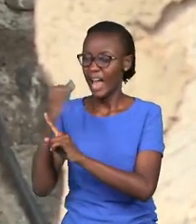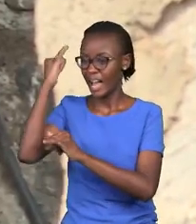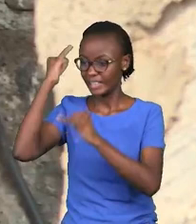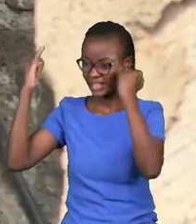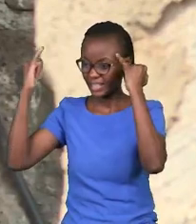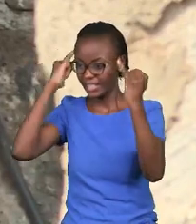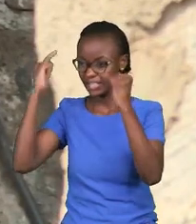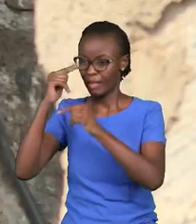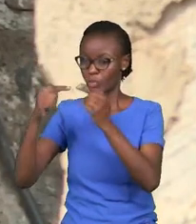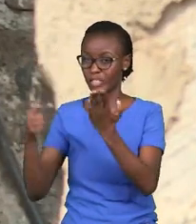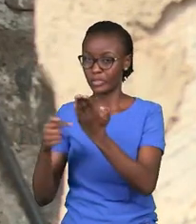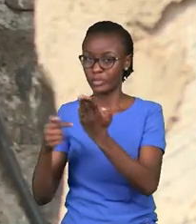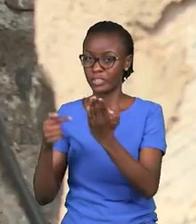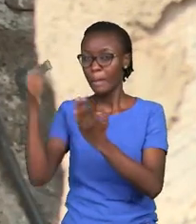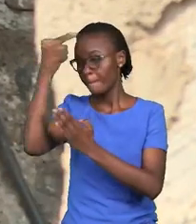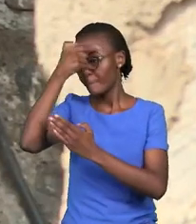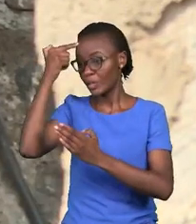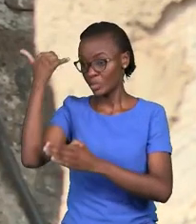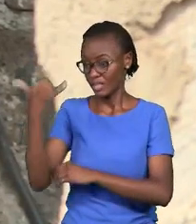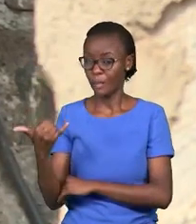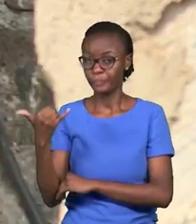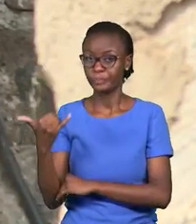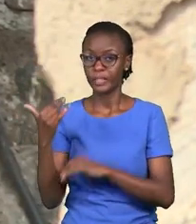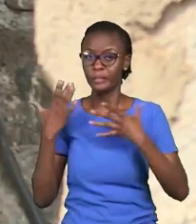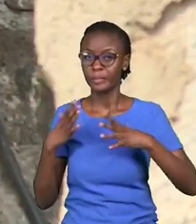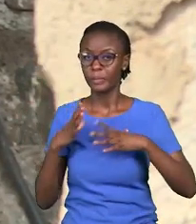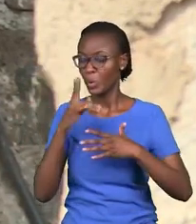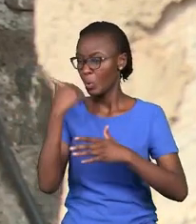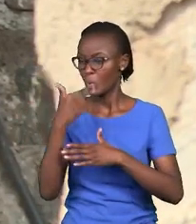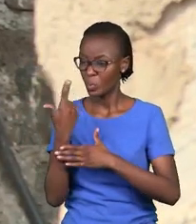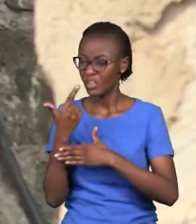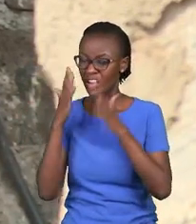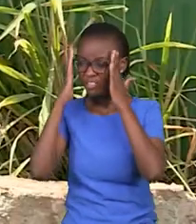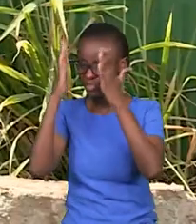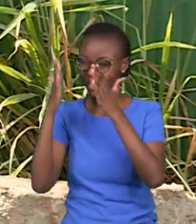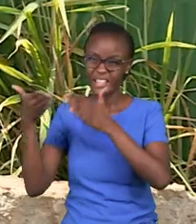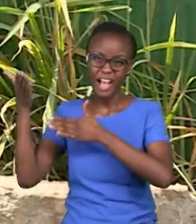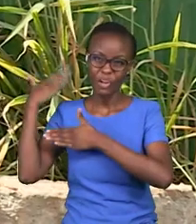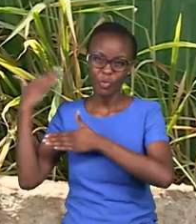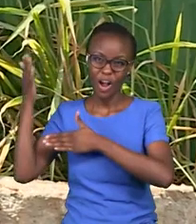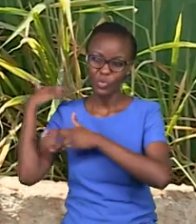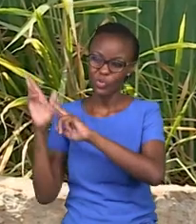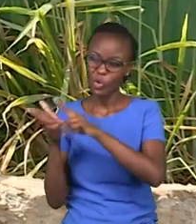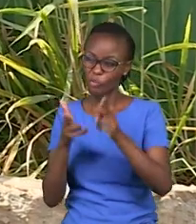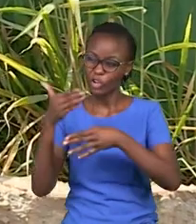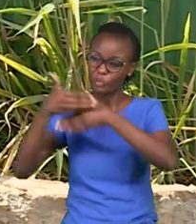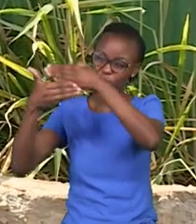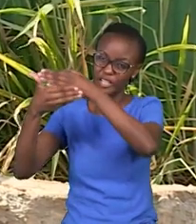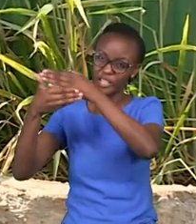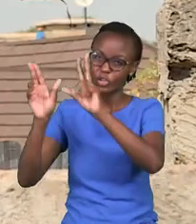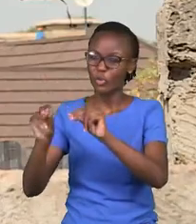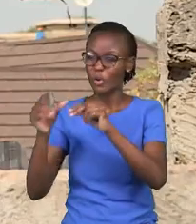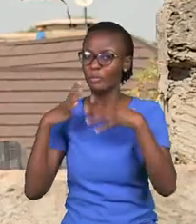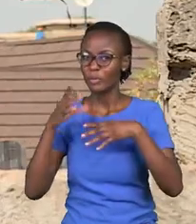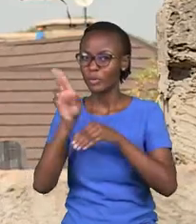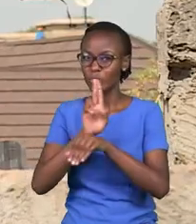that right now, where we are, you find that people are not necessarily sticking to the traditional building modes. You find that people are thinking,